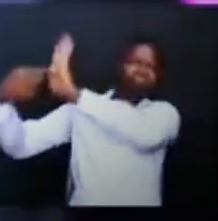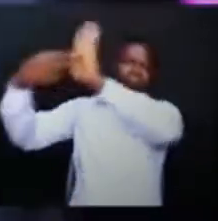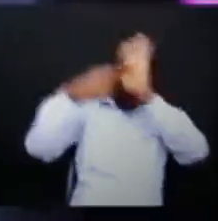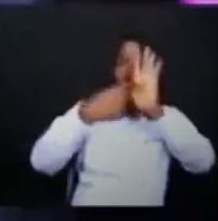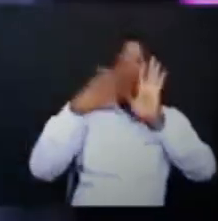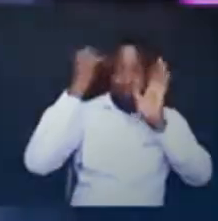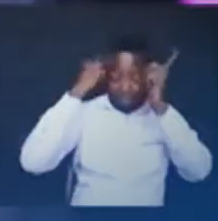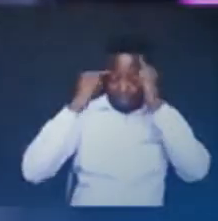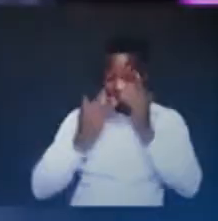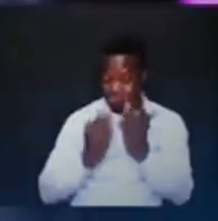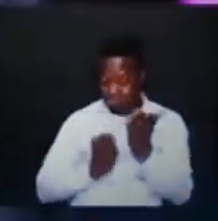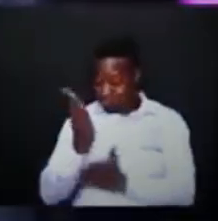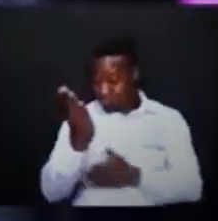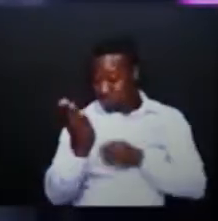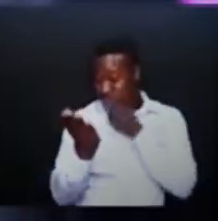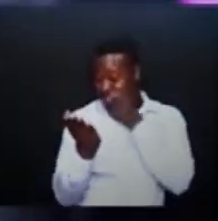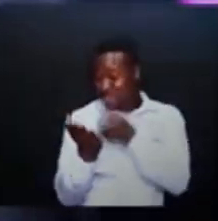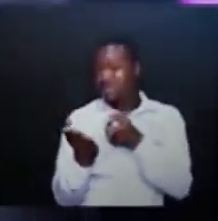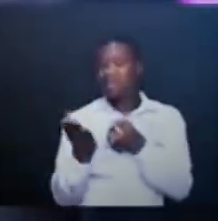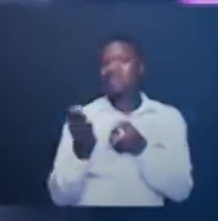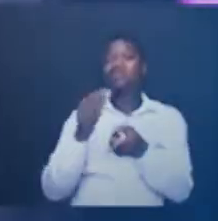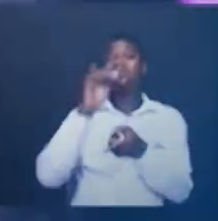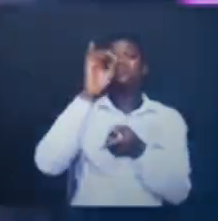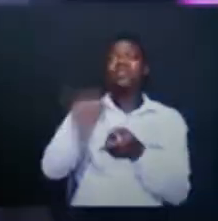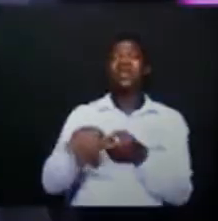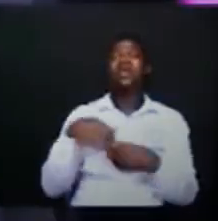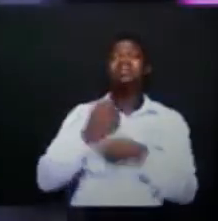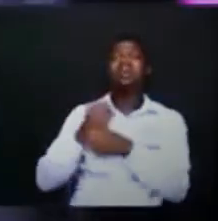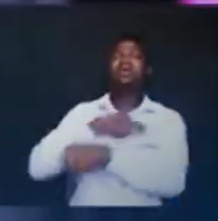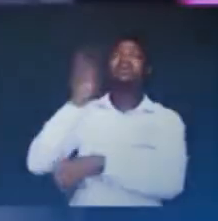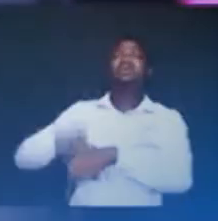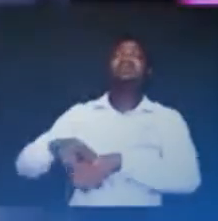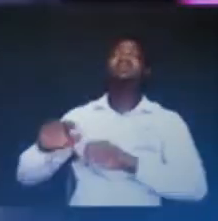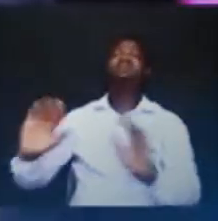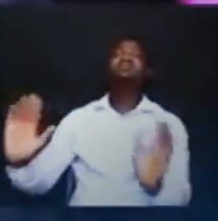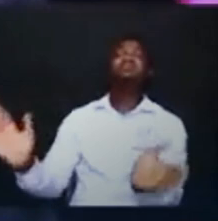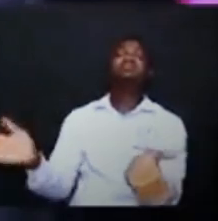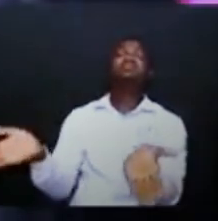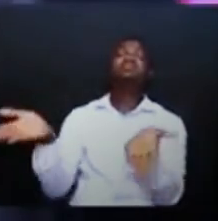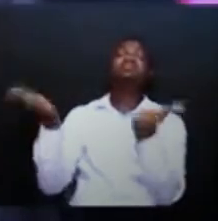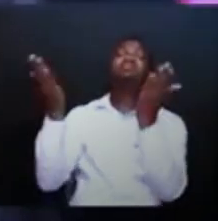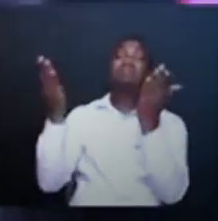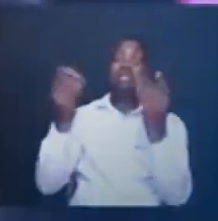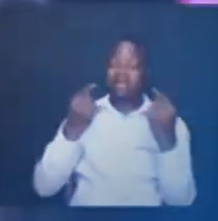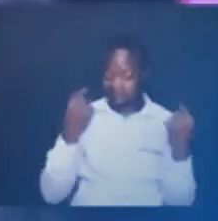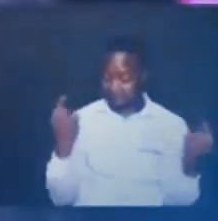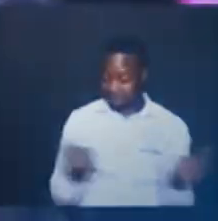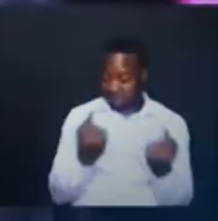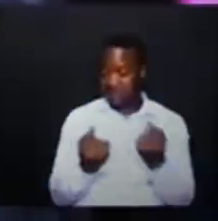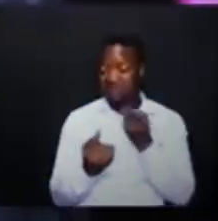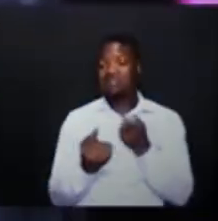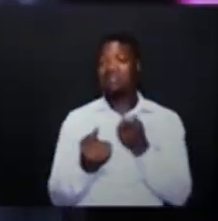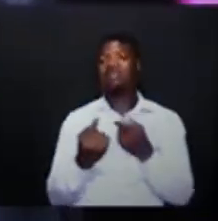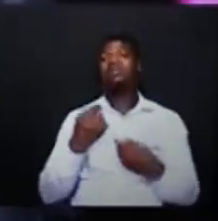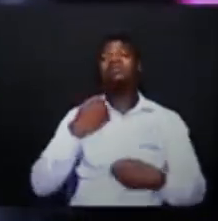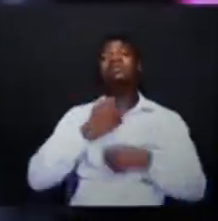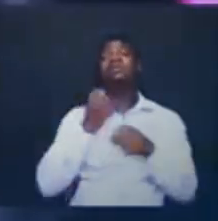For righteousness exalts a nation. Sin is a